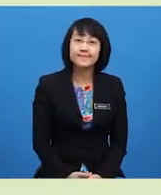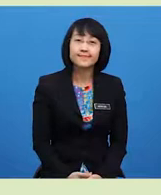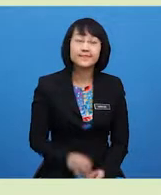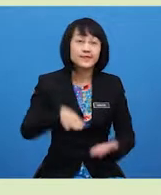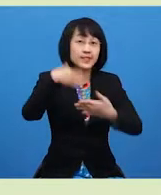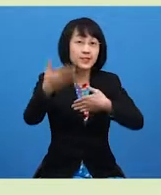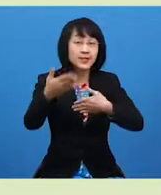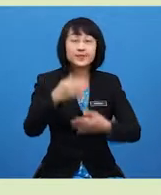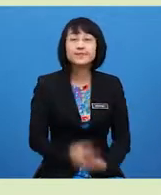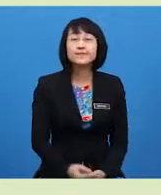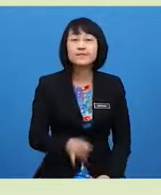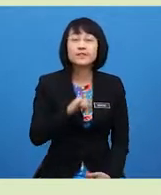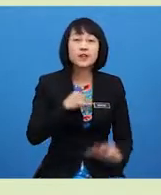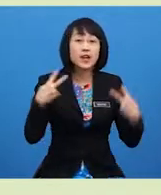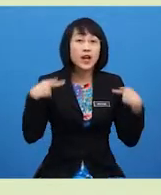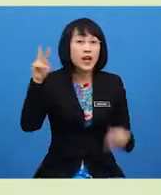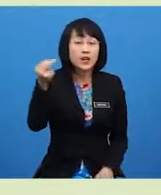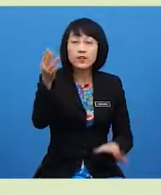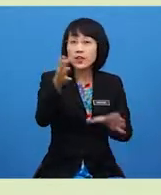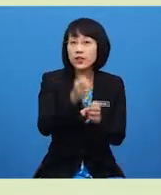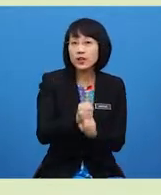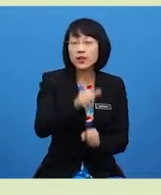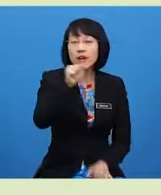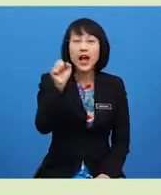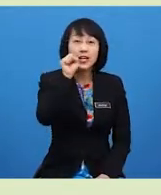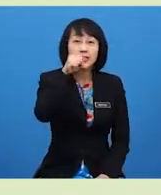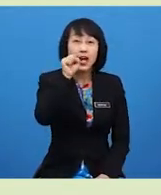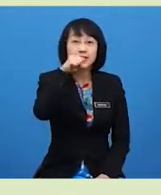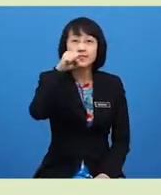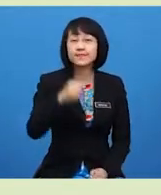Next one. I haven't got a carrot.